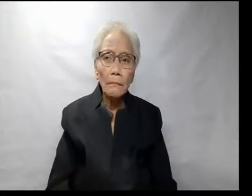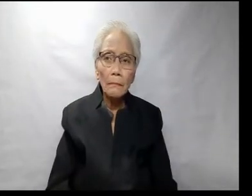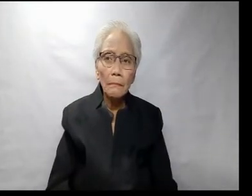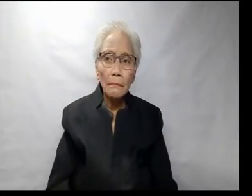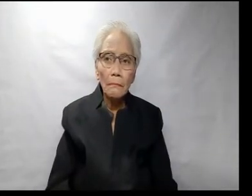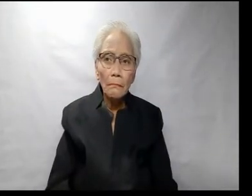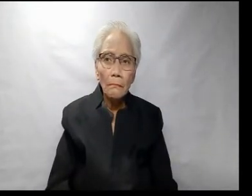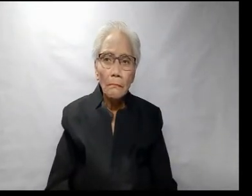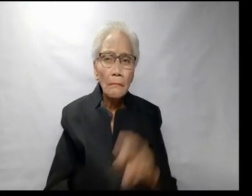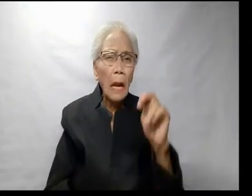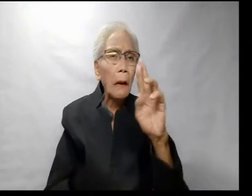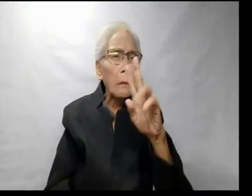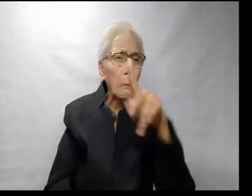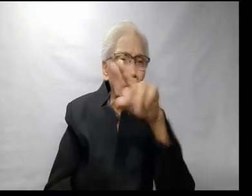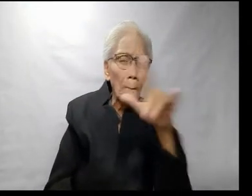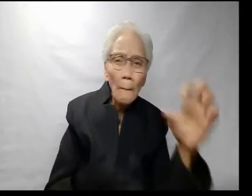residue of life?